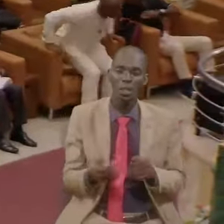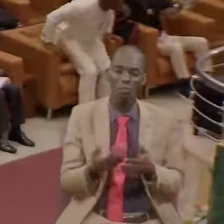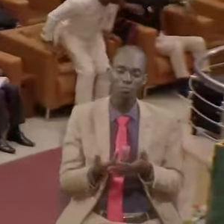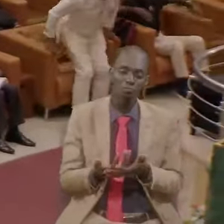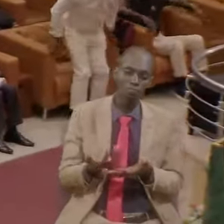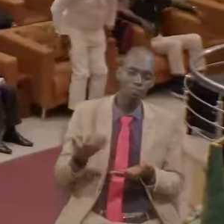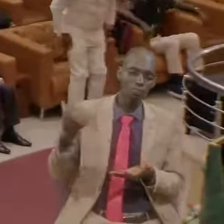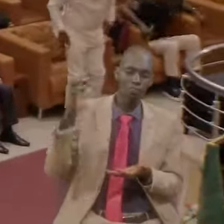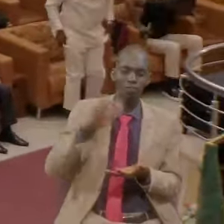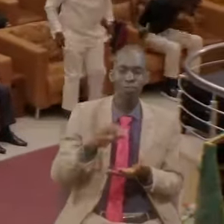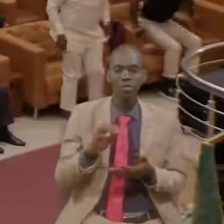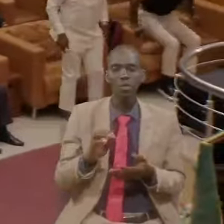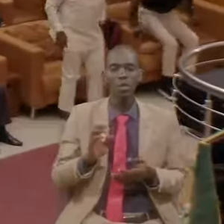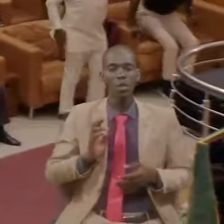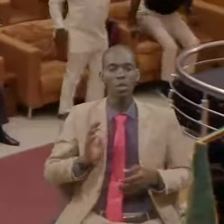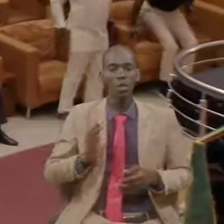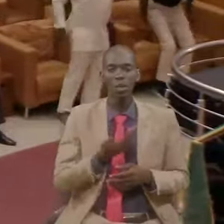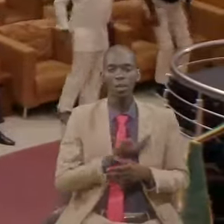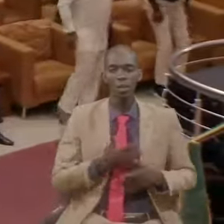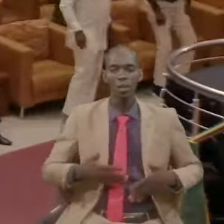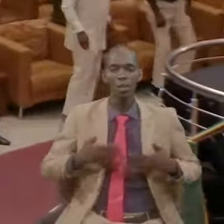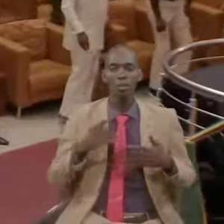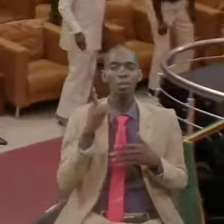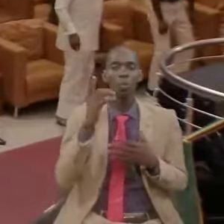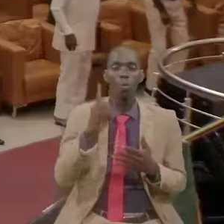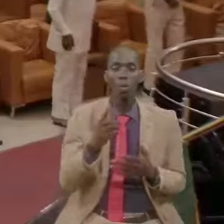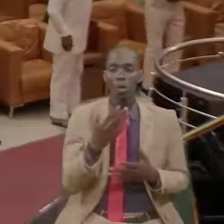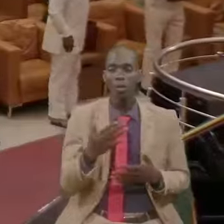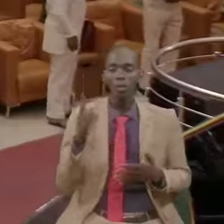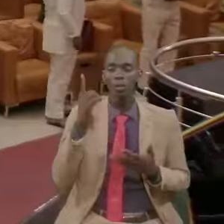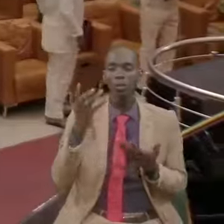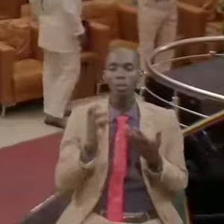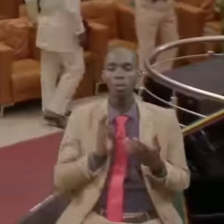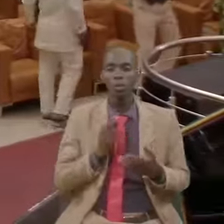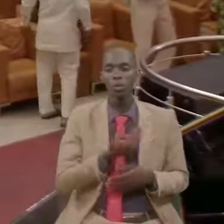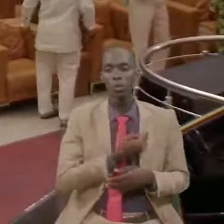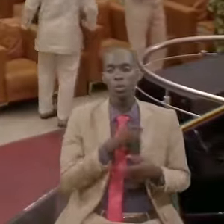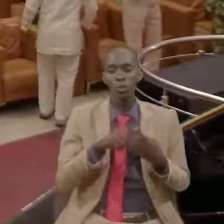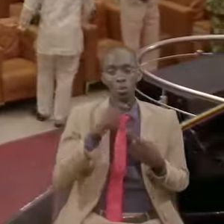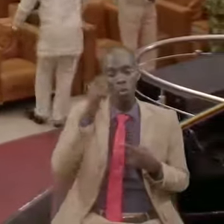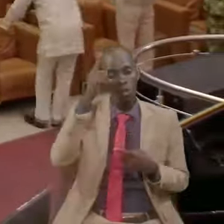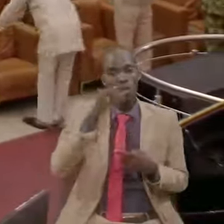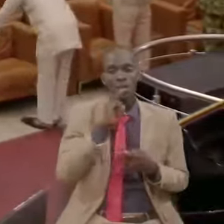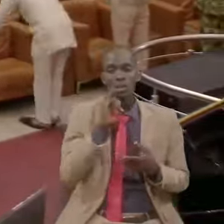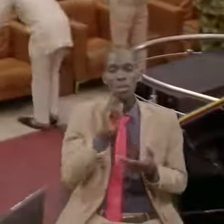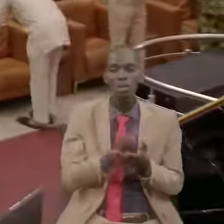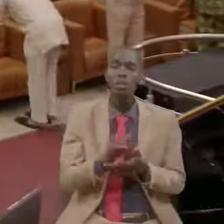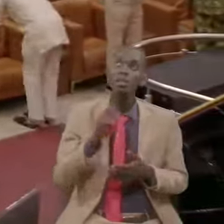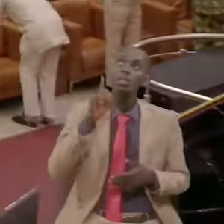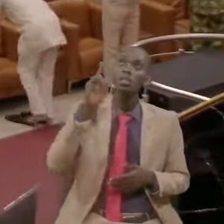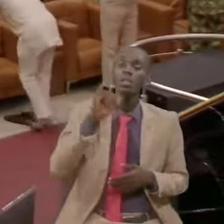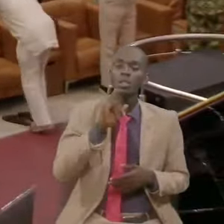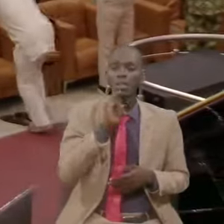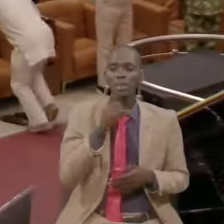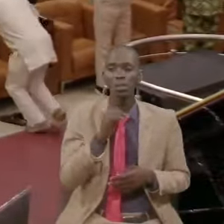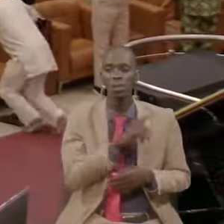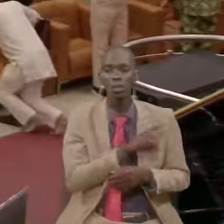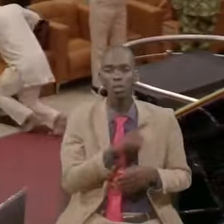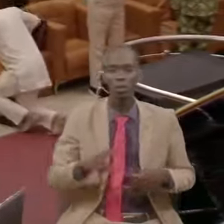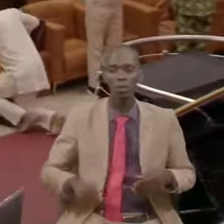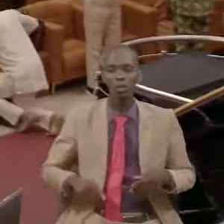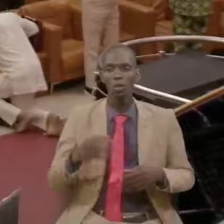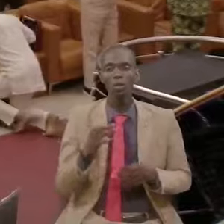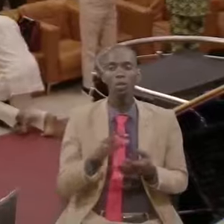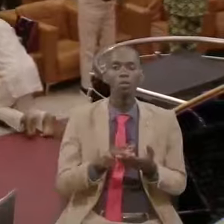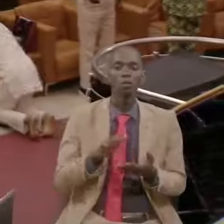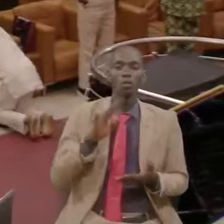enrich our faith. One thing, he wants us to understand that he is the Lord of glory. He is the Lord